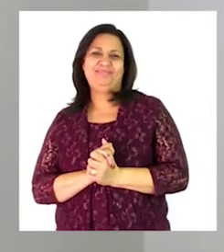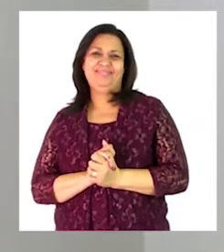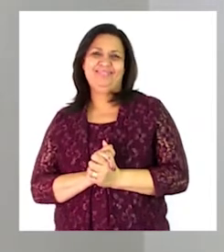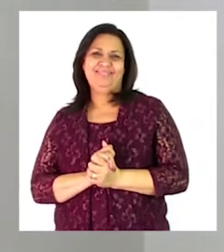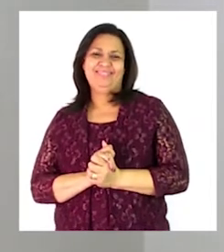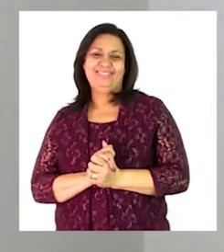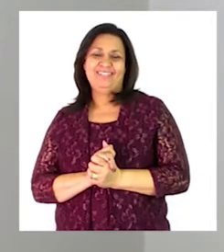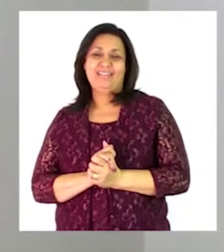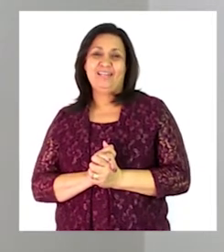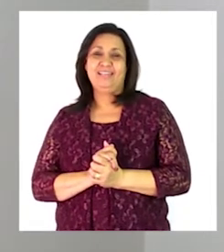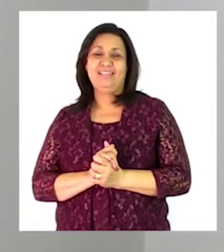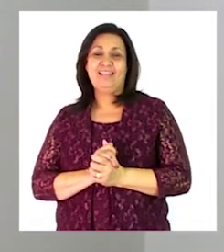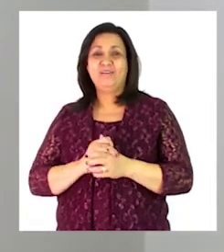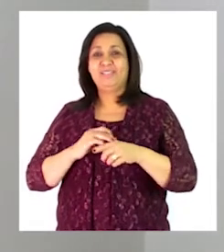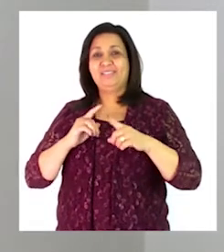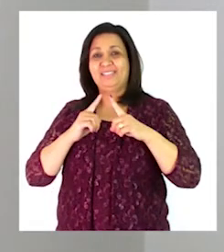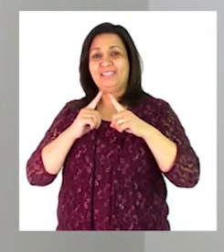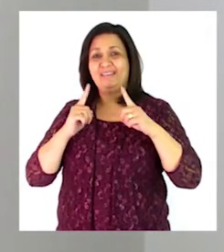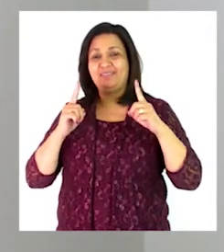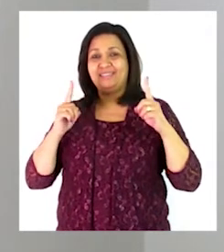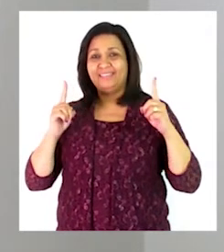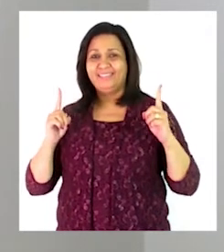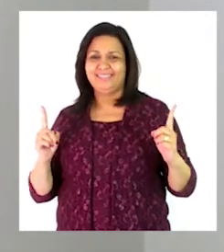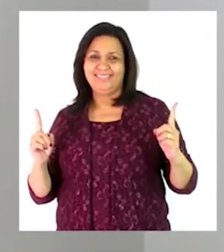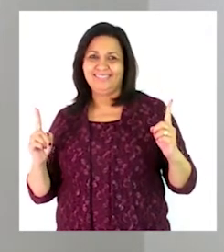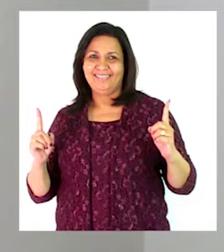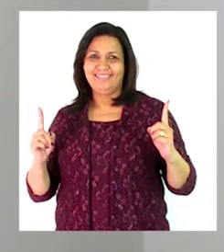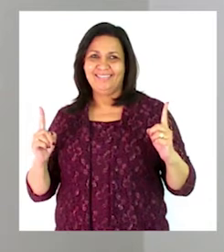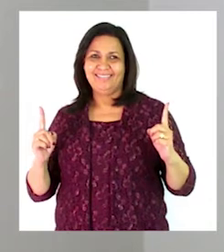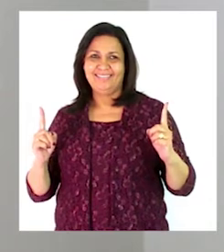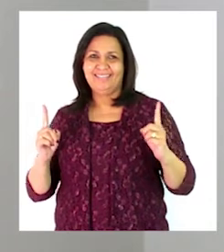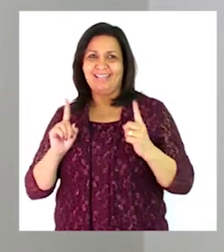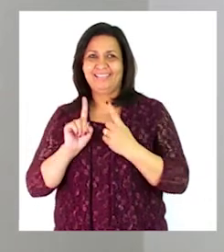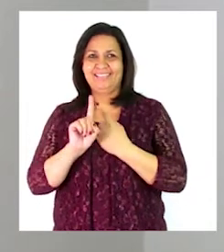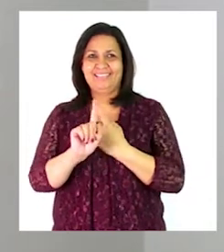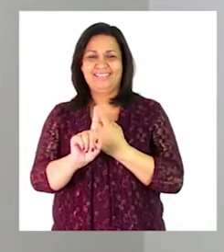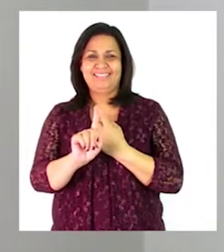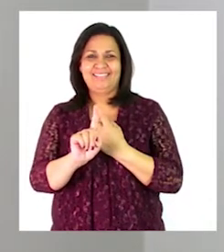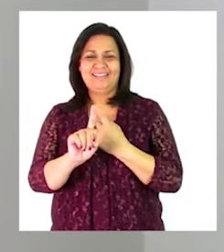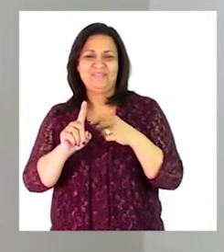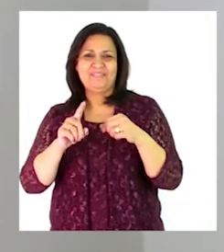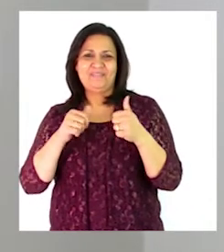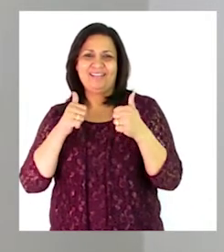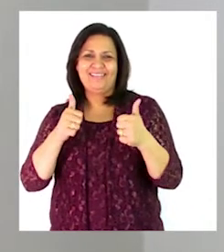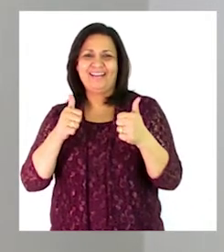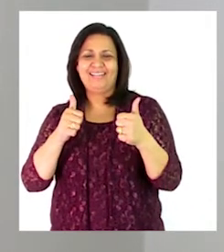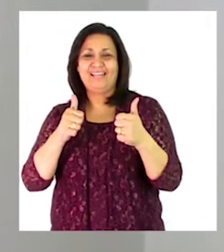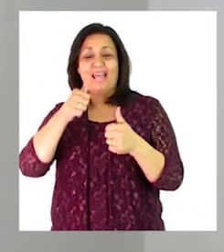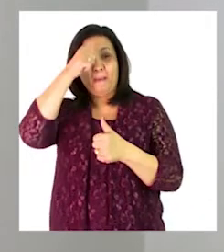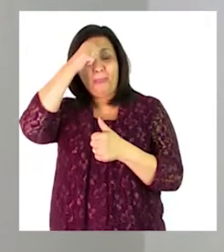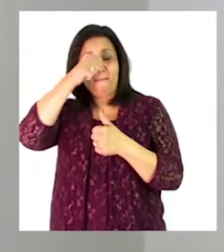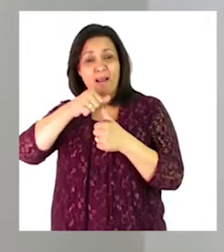sanitized. Now let's maintain our social distance. Yes, well done. And remember your